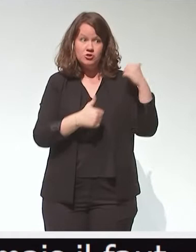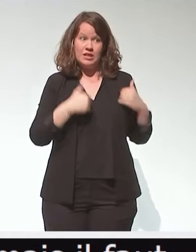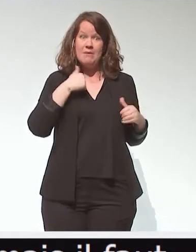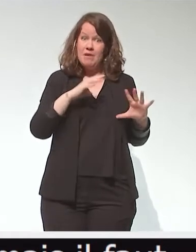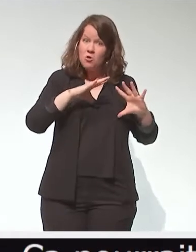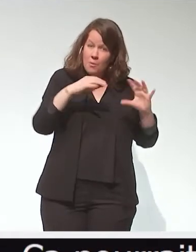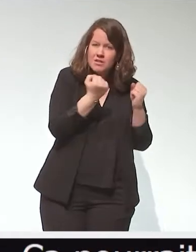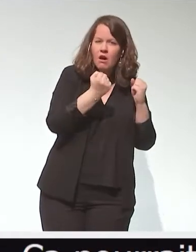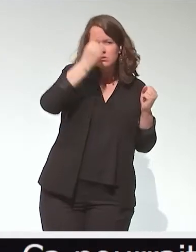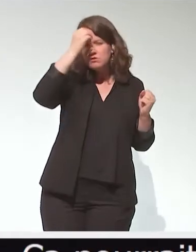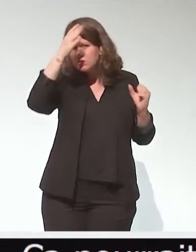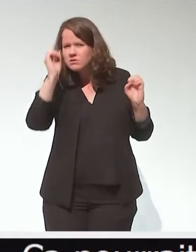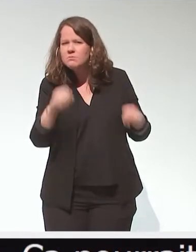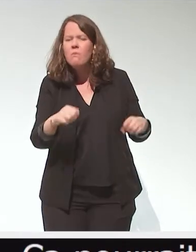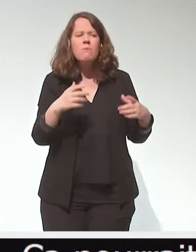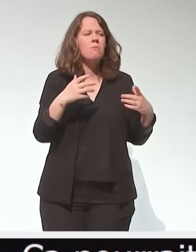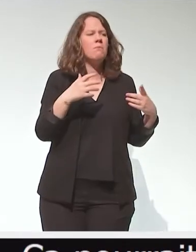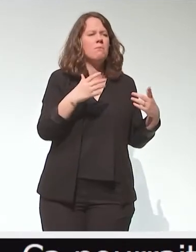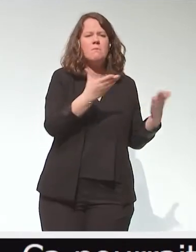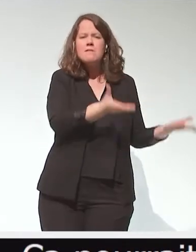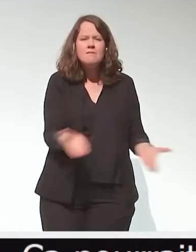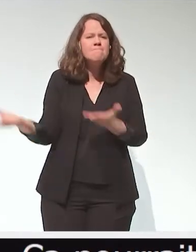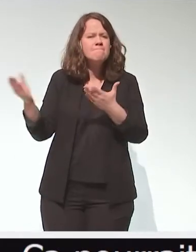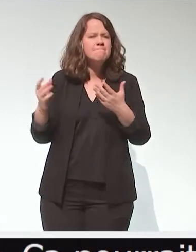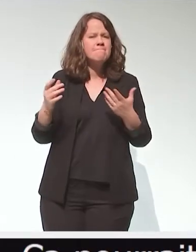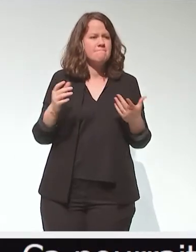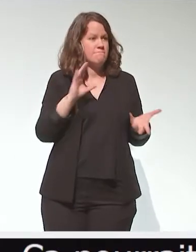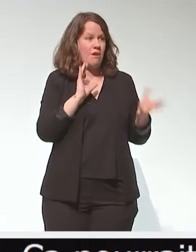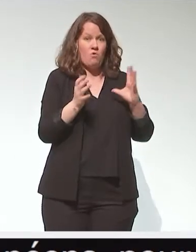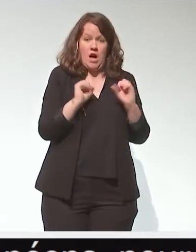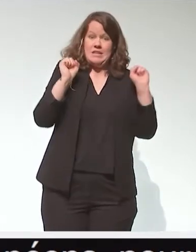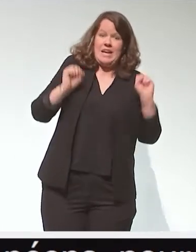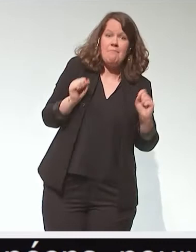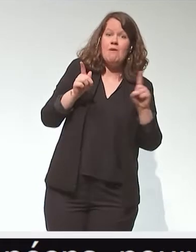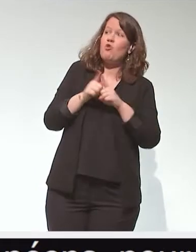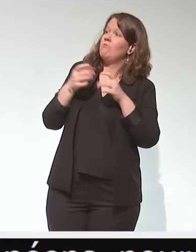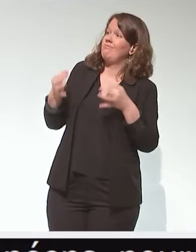same voice and discuss the abilities and the skills of PWDs